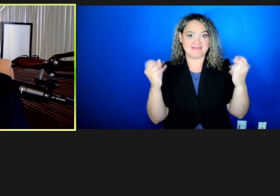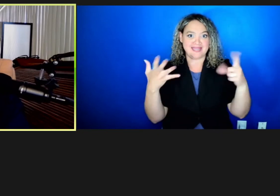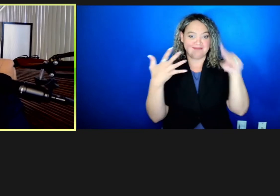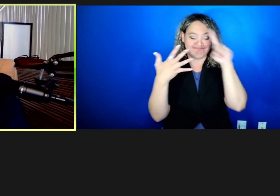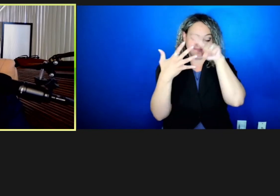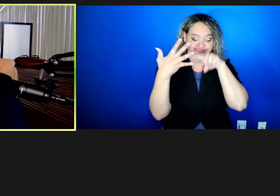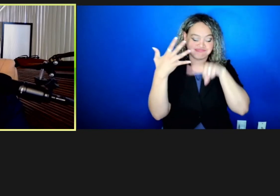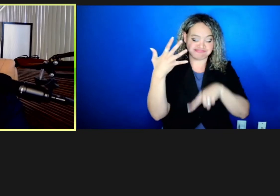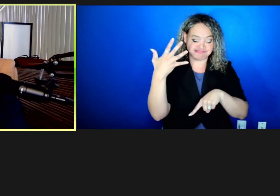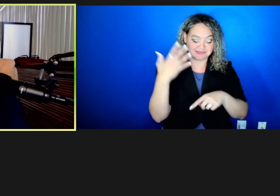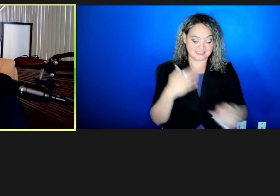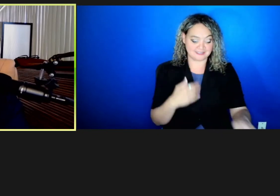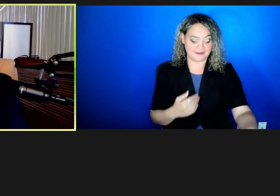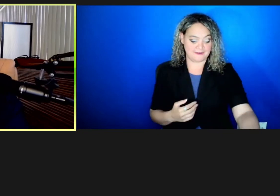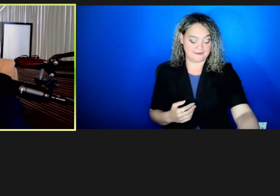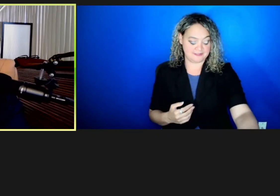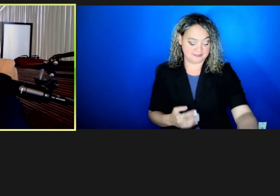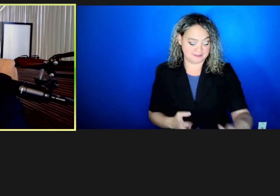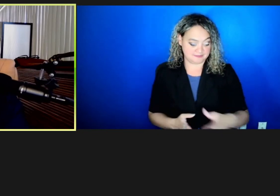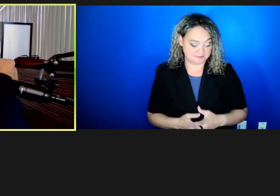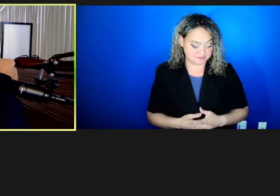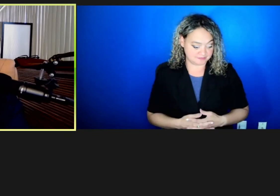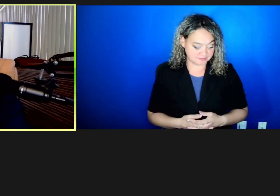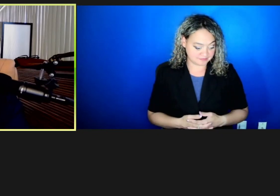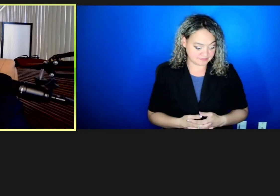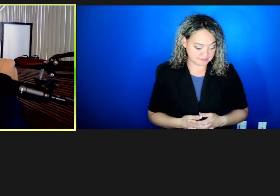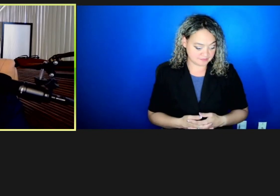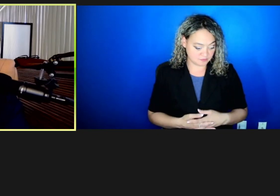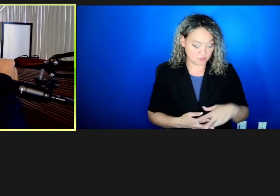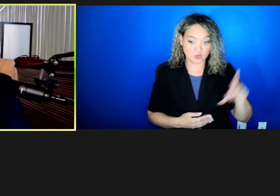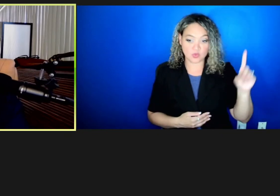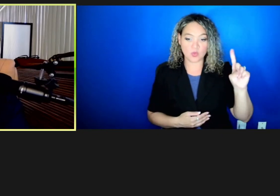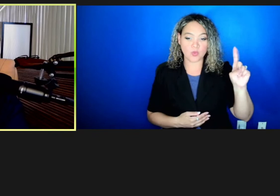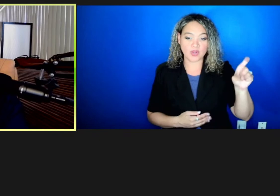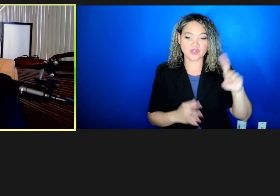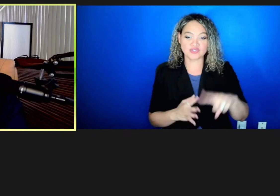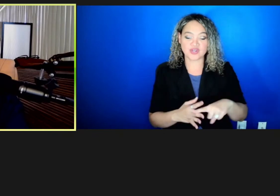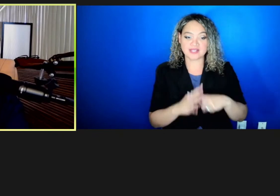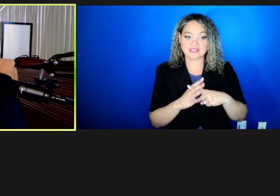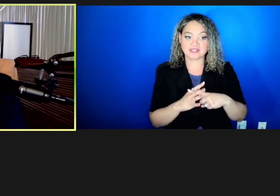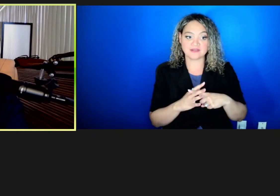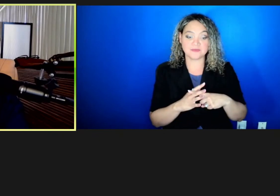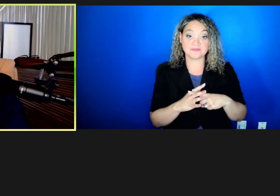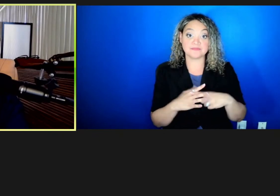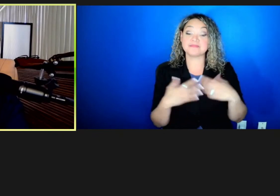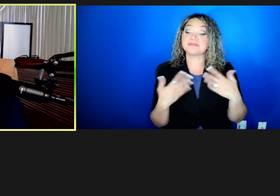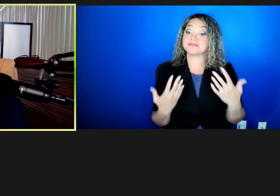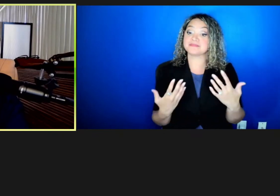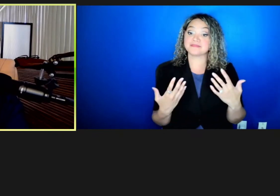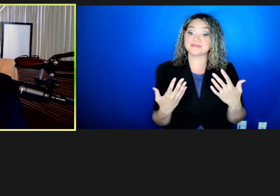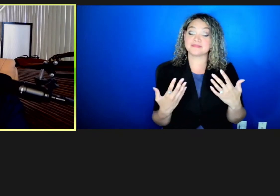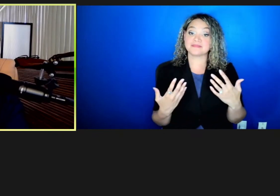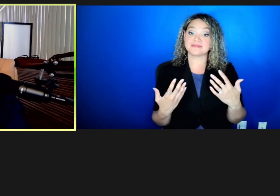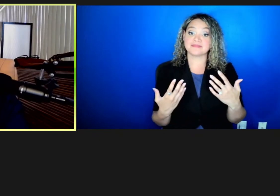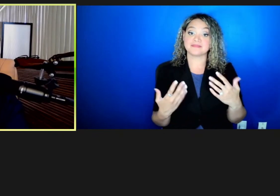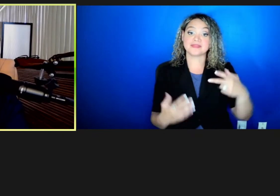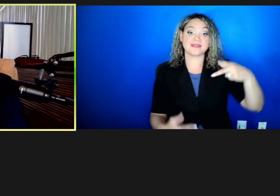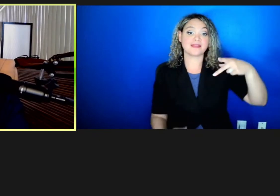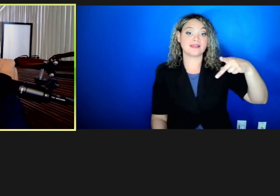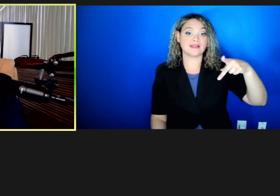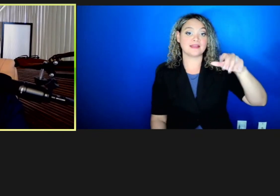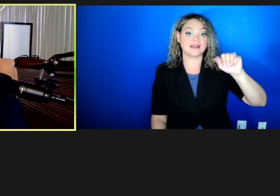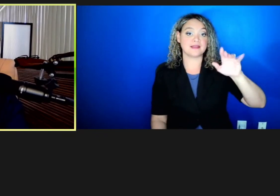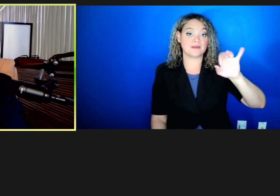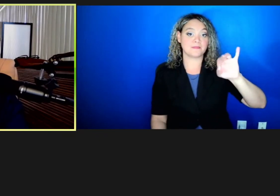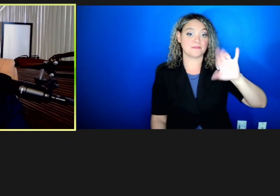Yes. Yeah. Let's see. Where should I start? Well, it says the Pacific Islands, Here we go.